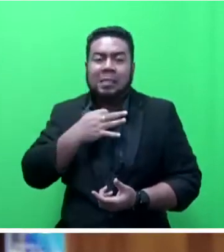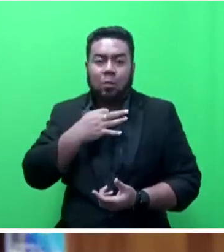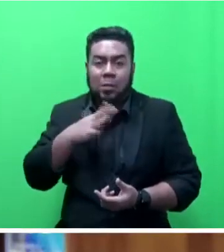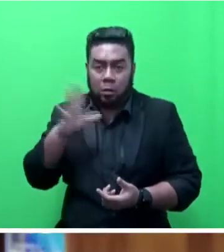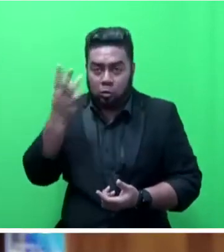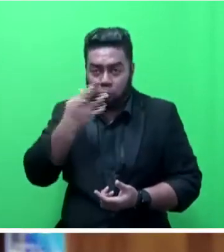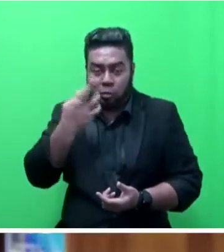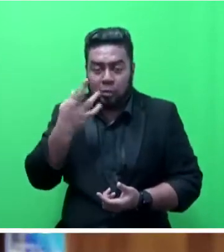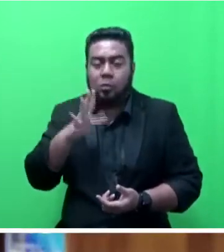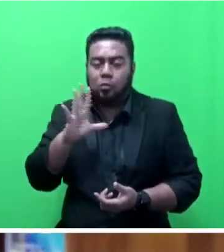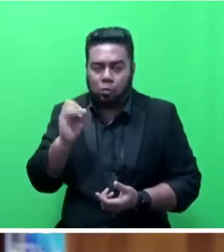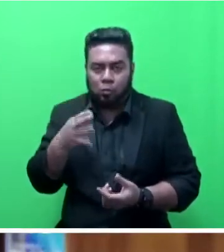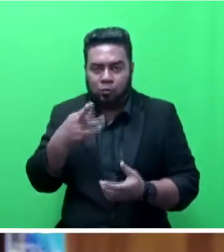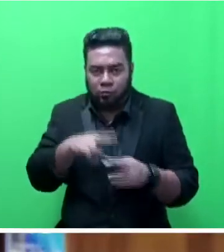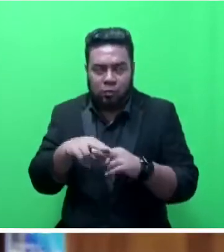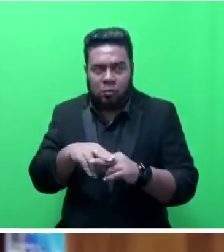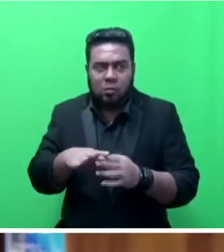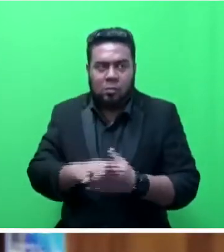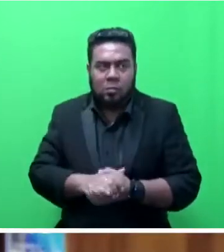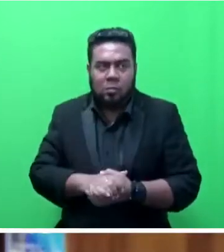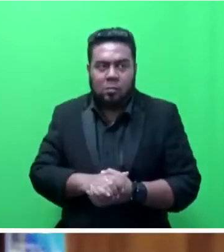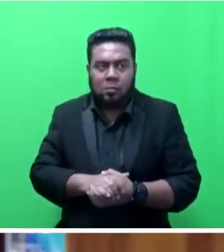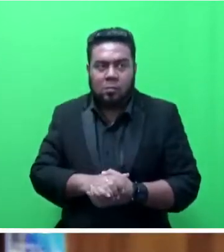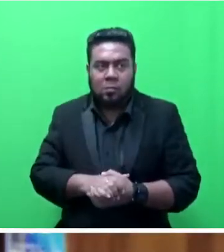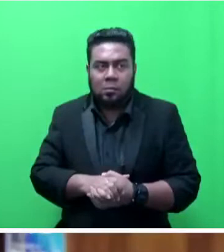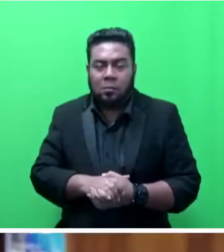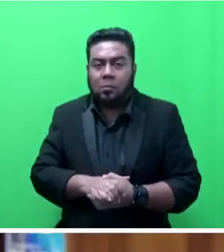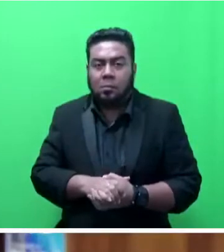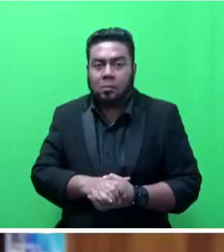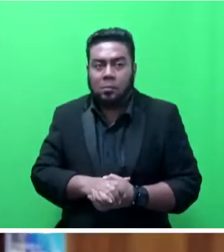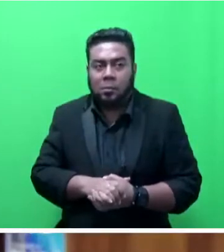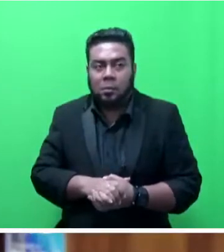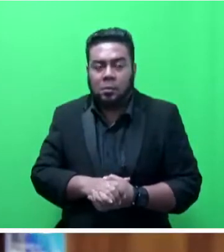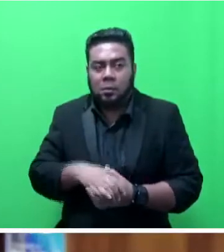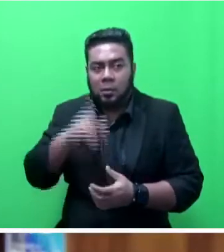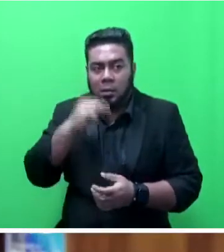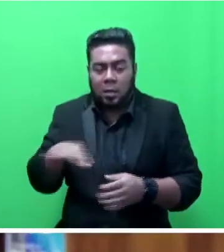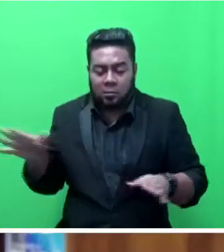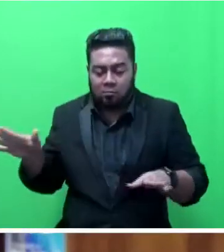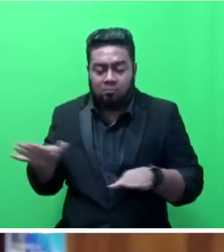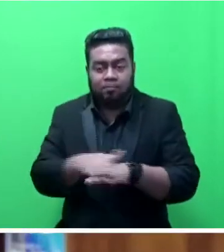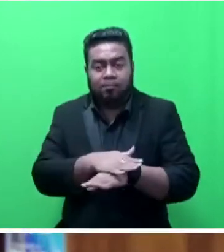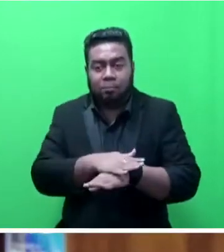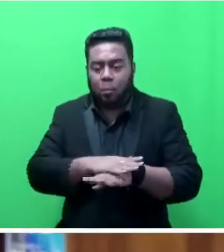Fiji, as its mortality rate can reach up to 100%, entire wipeout of the